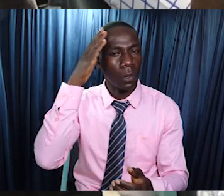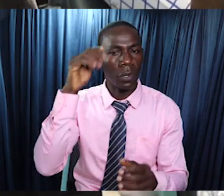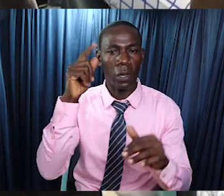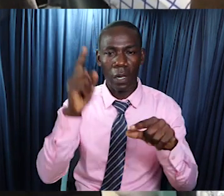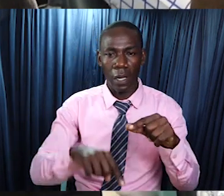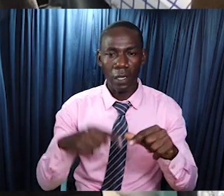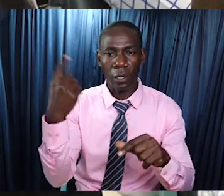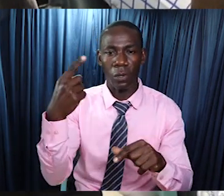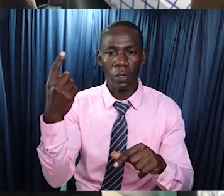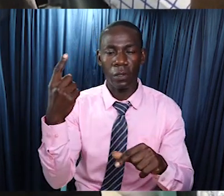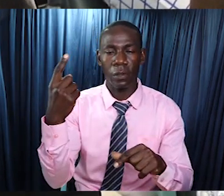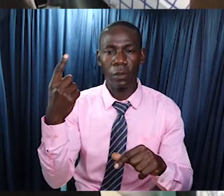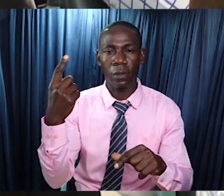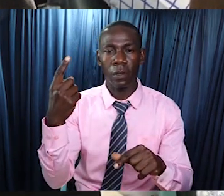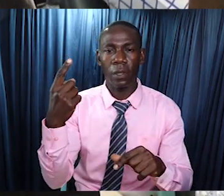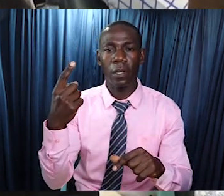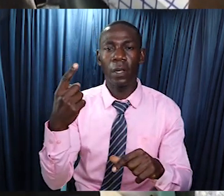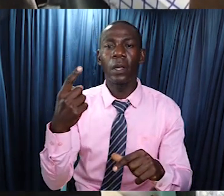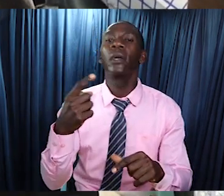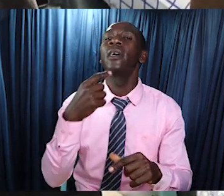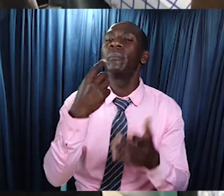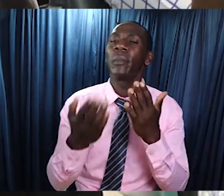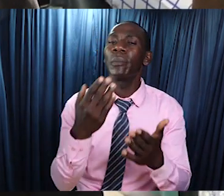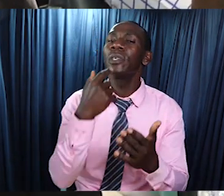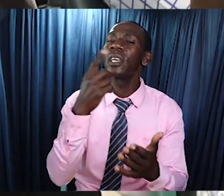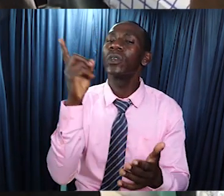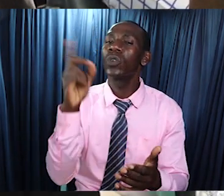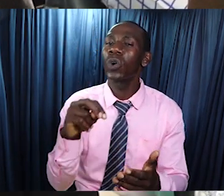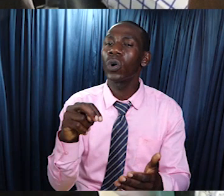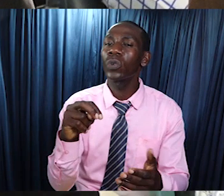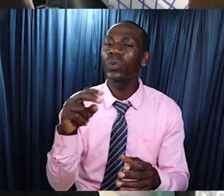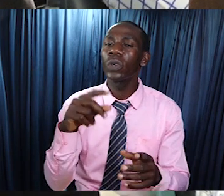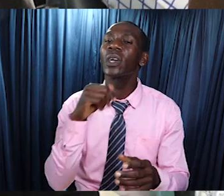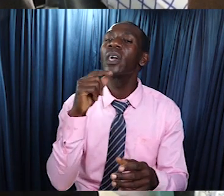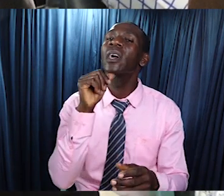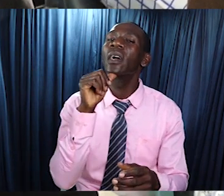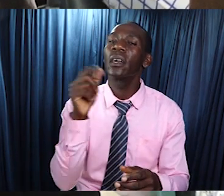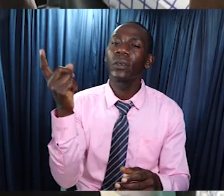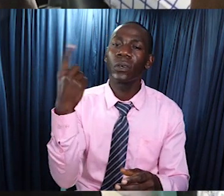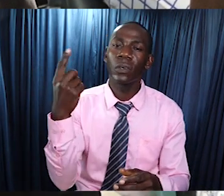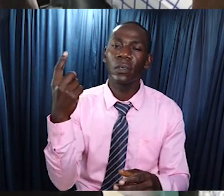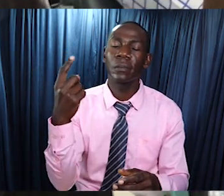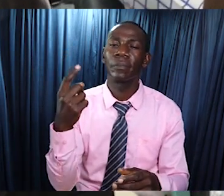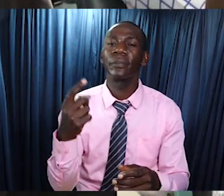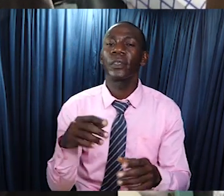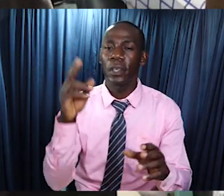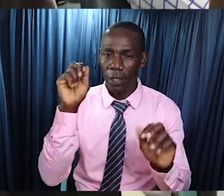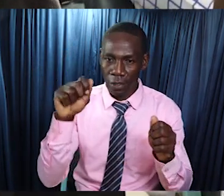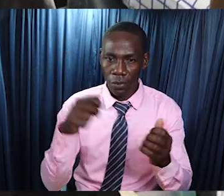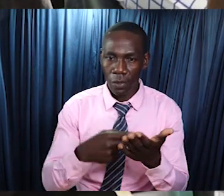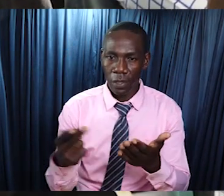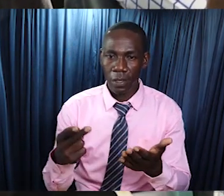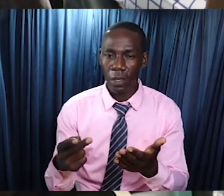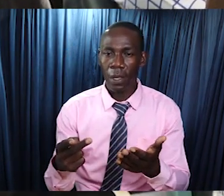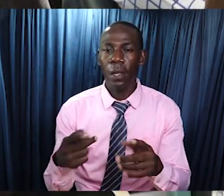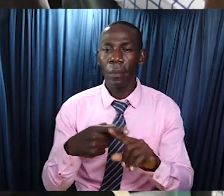huwezi mwenyewe. Knowing you can't on your own. Hata ukasema hapana kwa dhambi. However you say no to sin you can't. Wala ukasema ndio kwa utakatifu wewe. And uwezi. Say yes to holiness